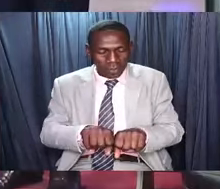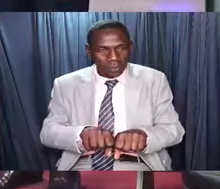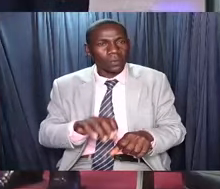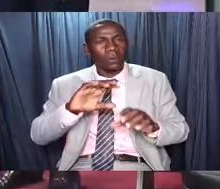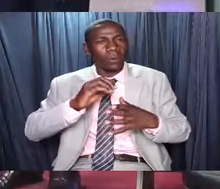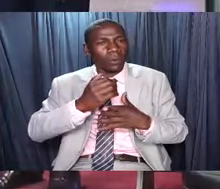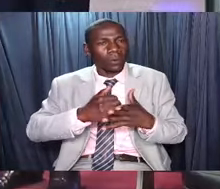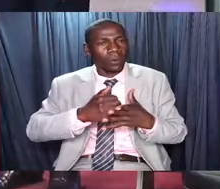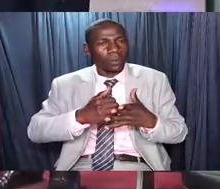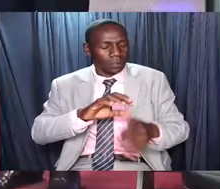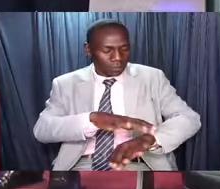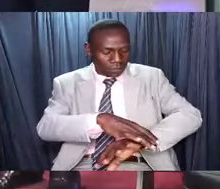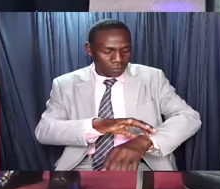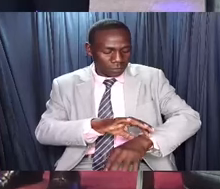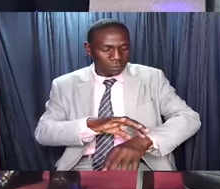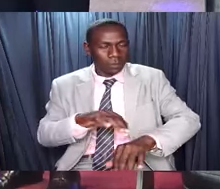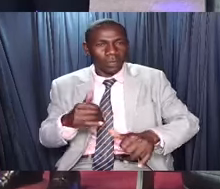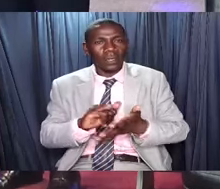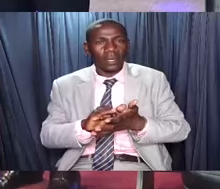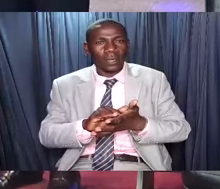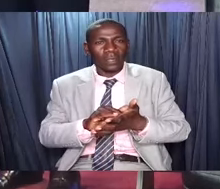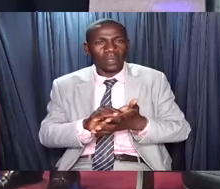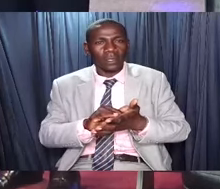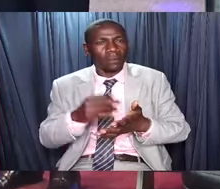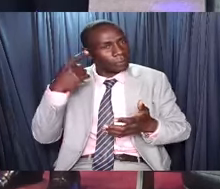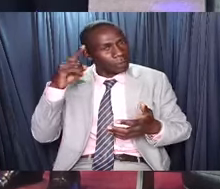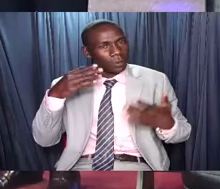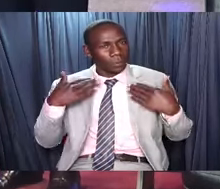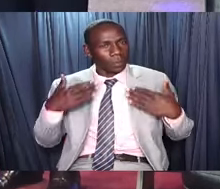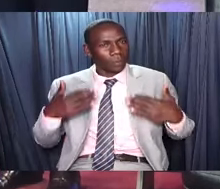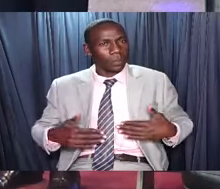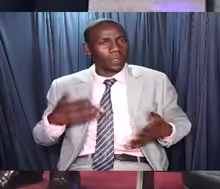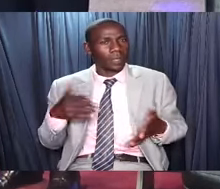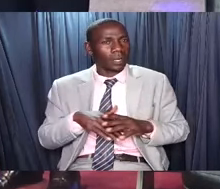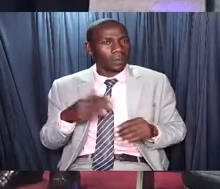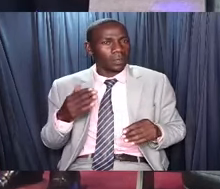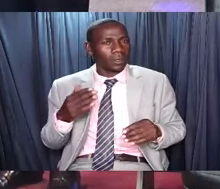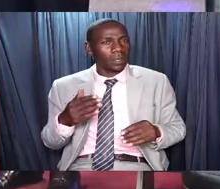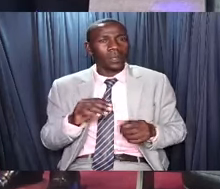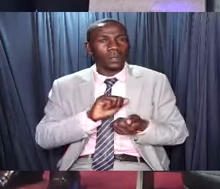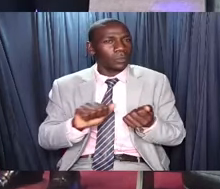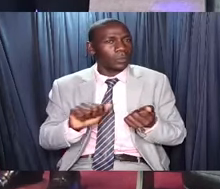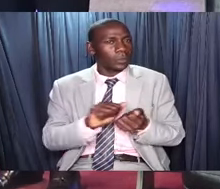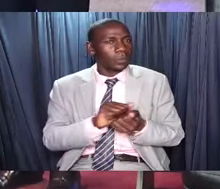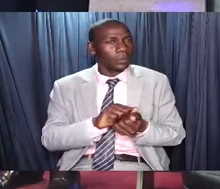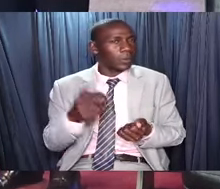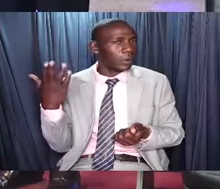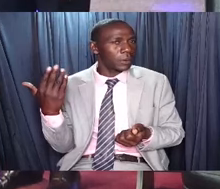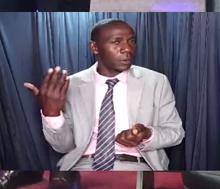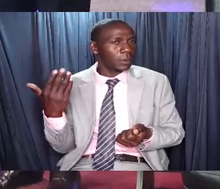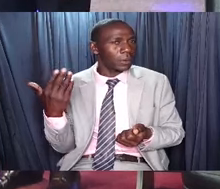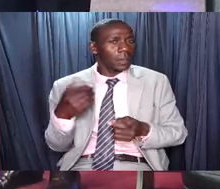costly shoes. Very costly. What, that is the turban of this body. That will be spoiled